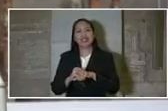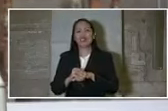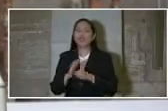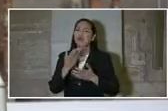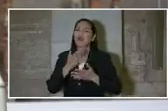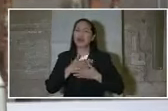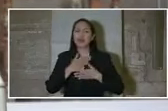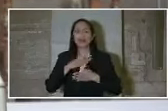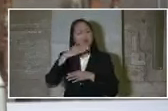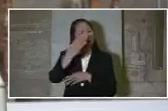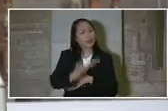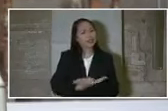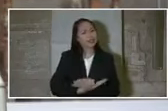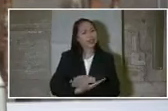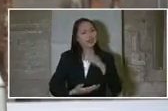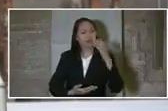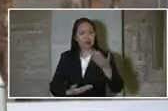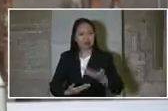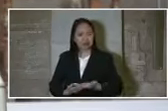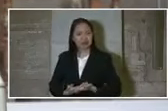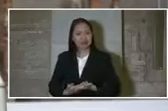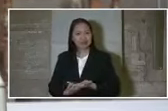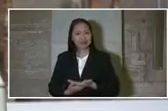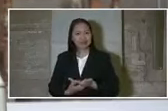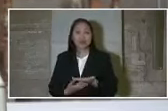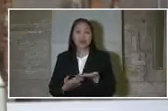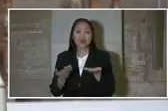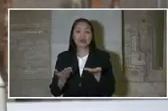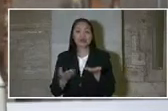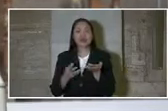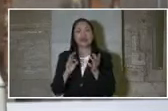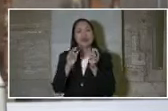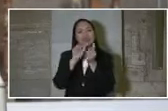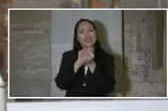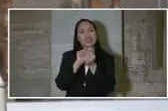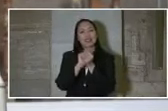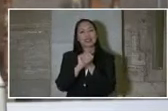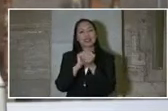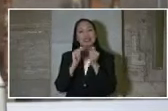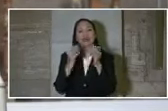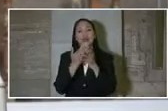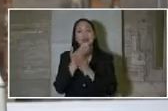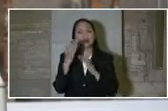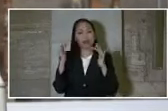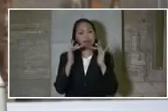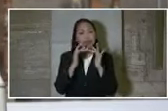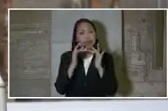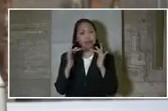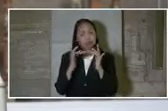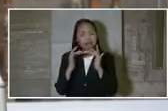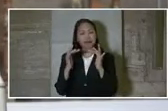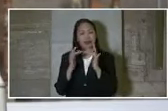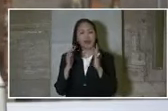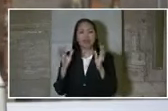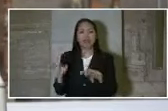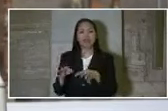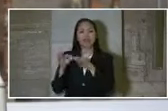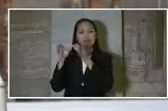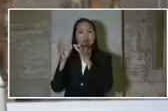also and greeting for those who may be joining us through the online broadcast of this